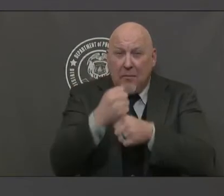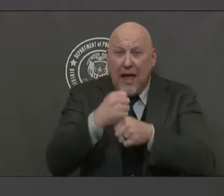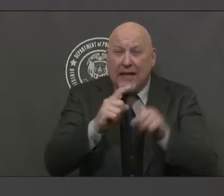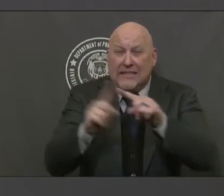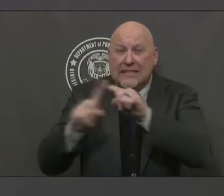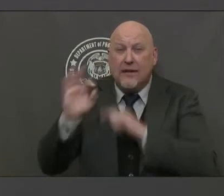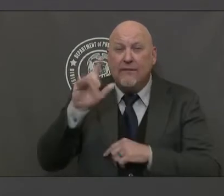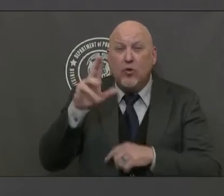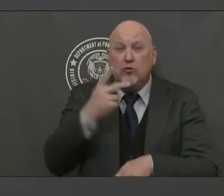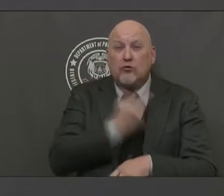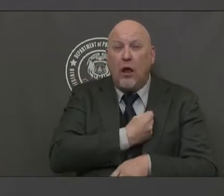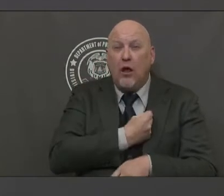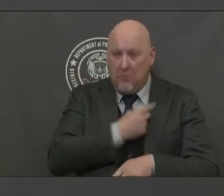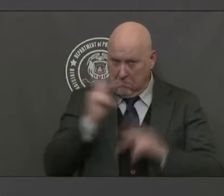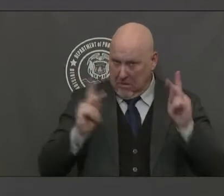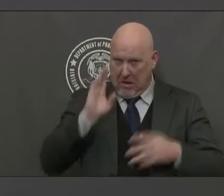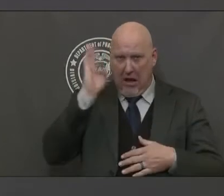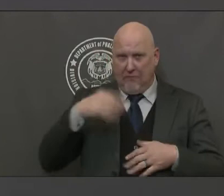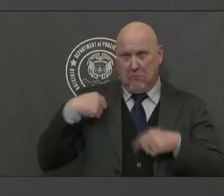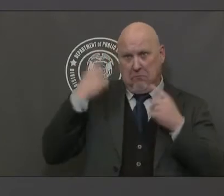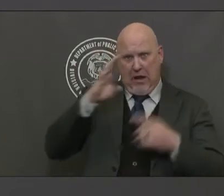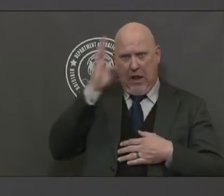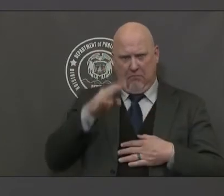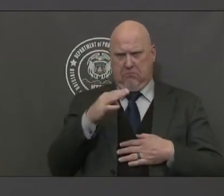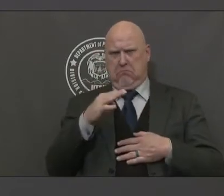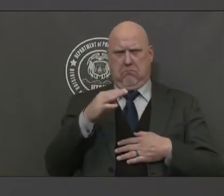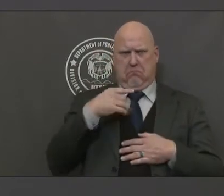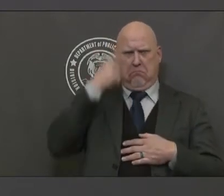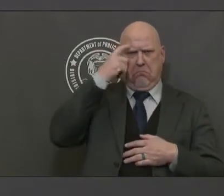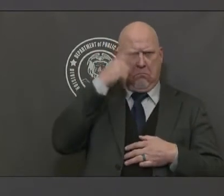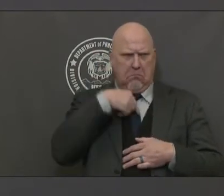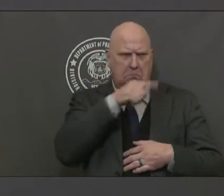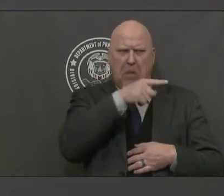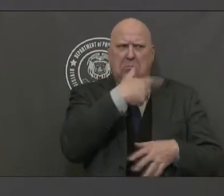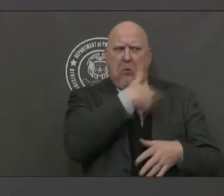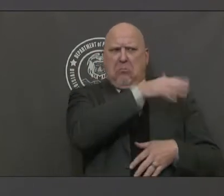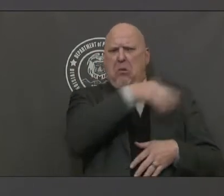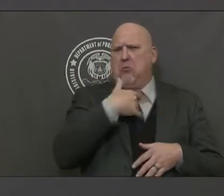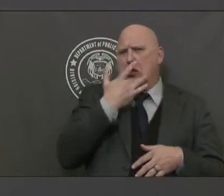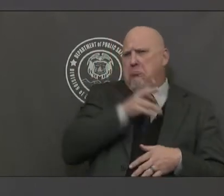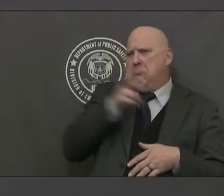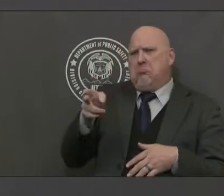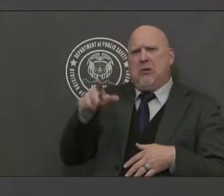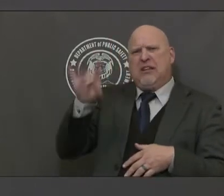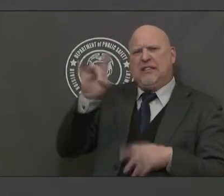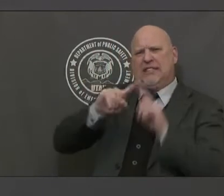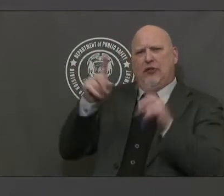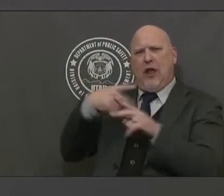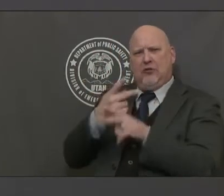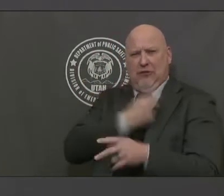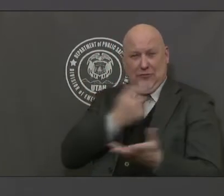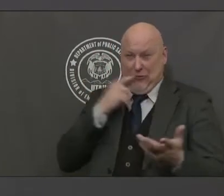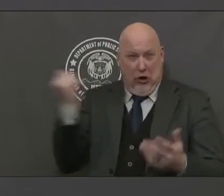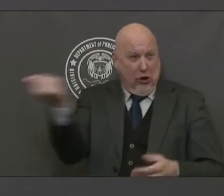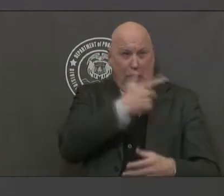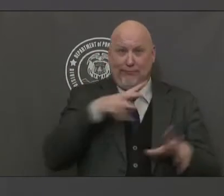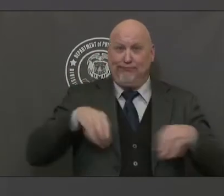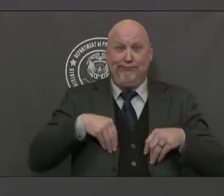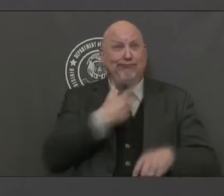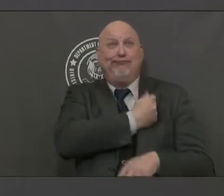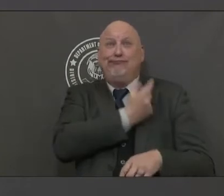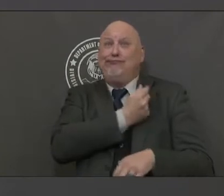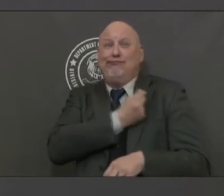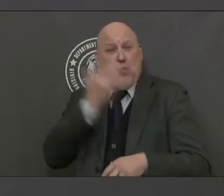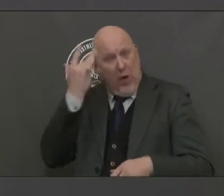That probably isn't even the right metric for us to be focusing on. We don't talk about infections